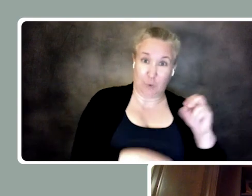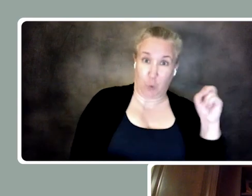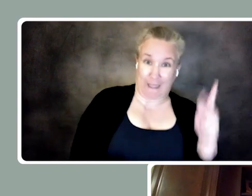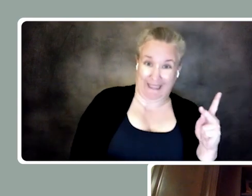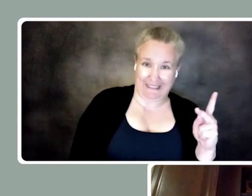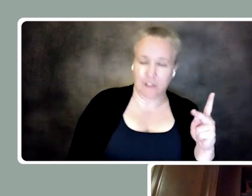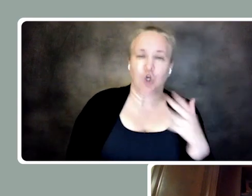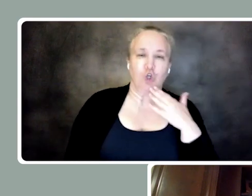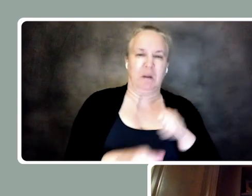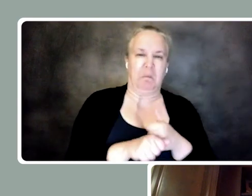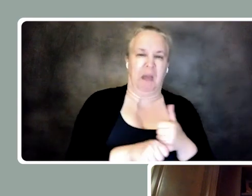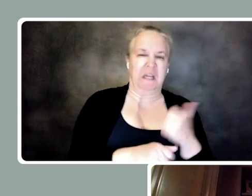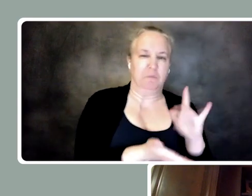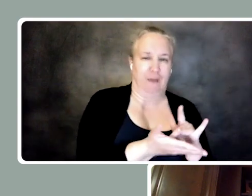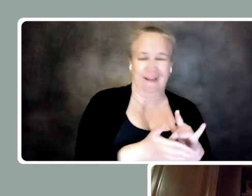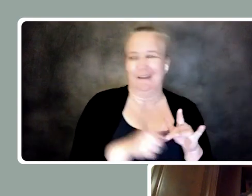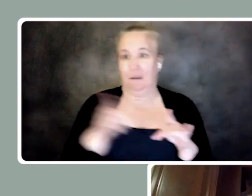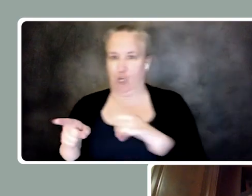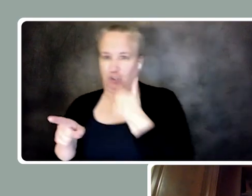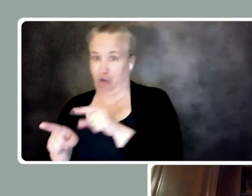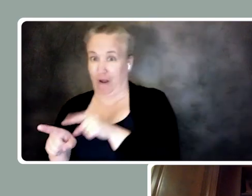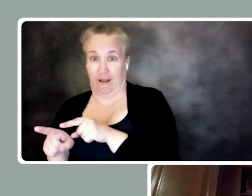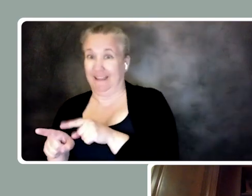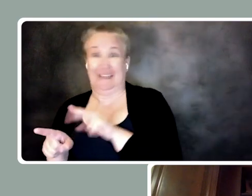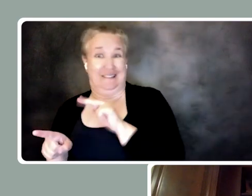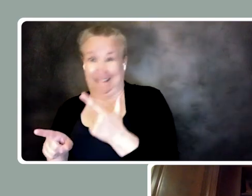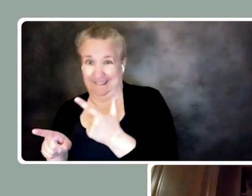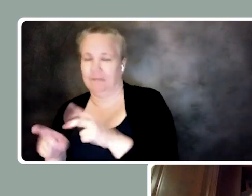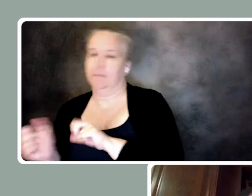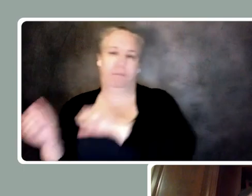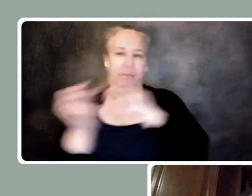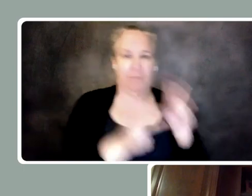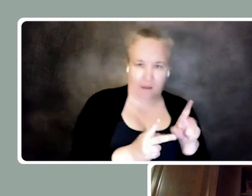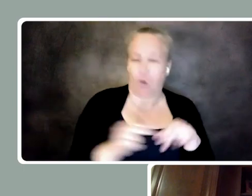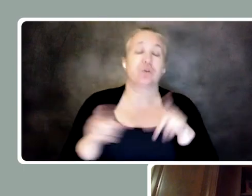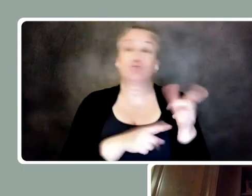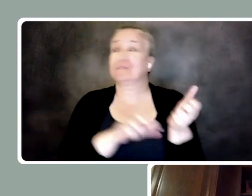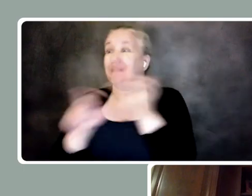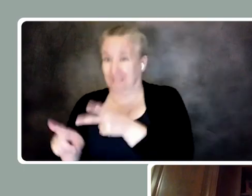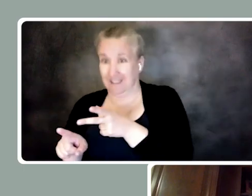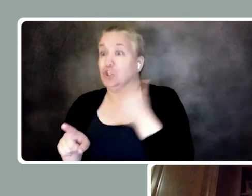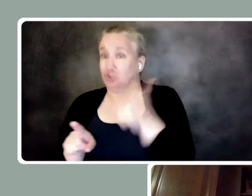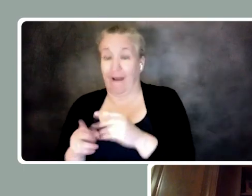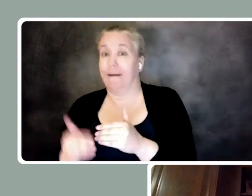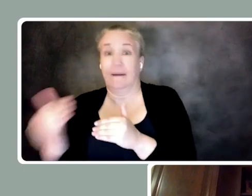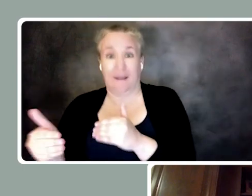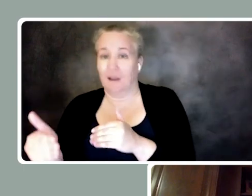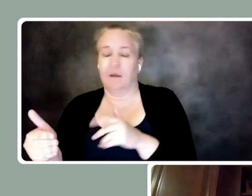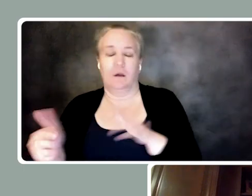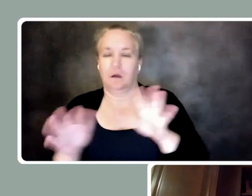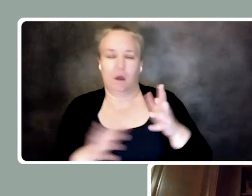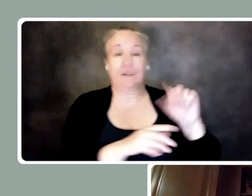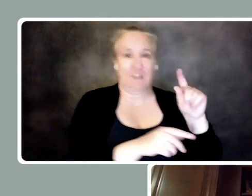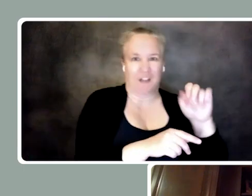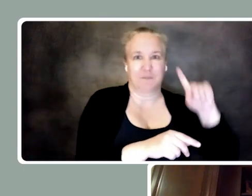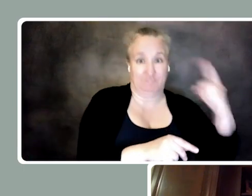let's try the aromatase inhibitors. You don't like one, you switch to another one. You don't like the second one, you try the third one. And if you don't tolerate them, then you go back to tamoxifen